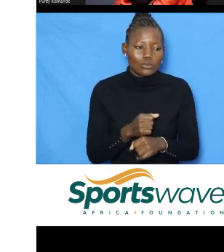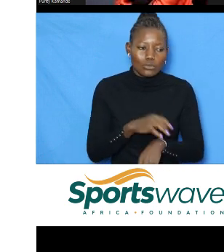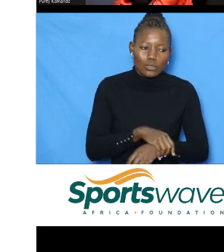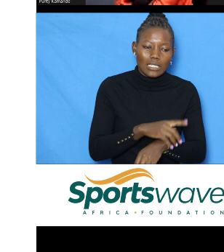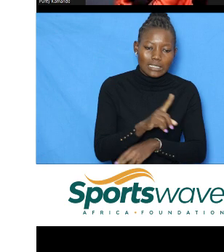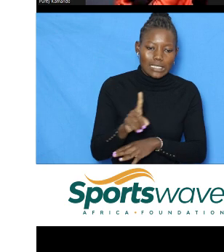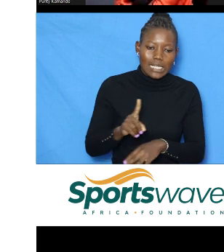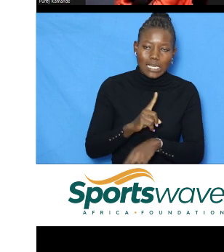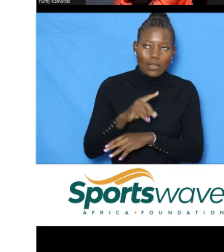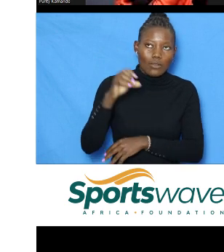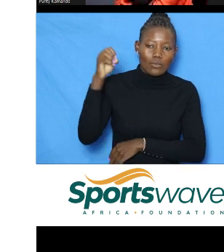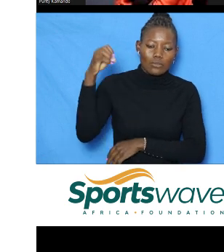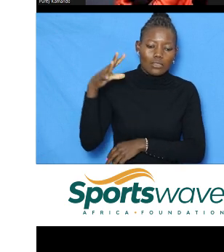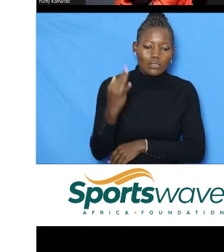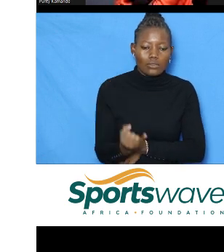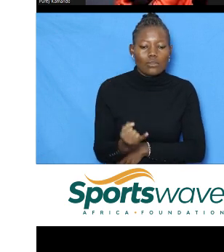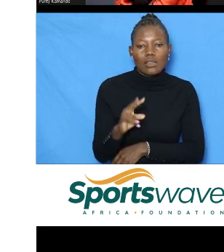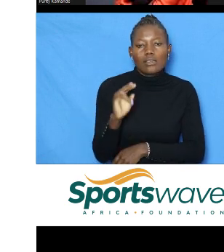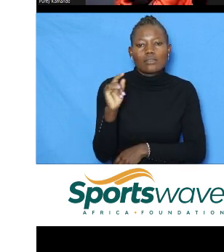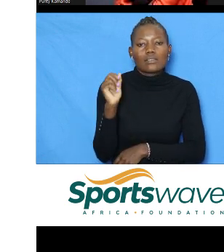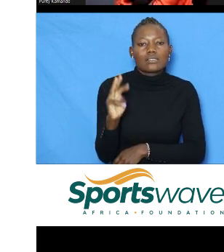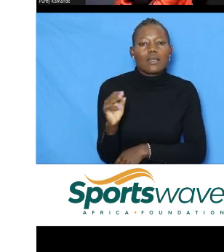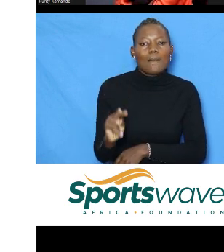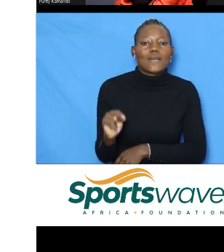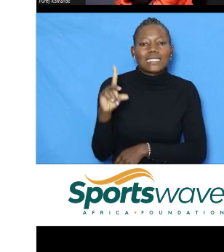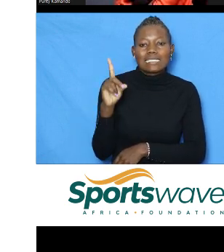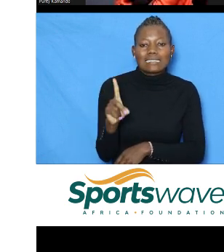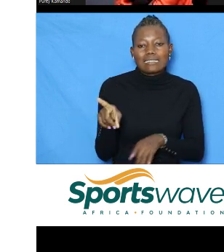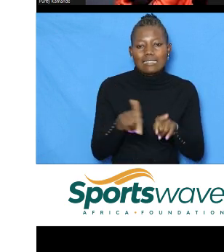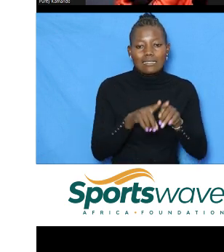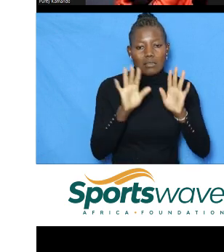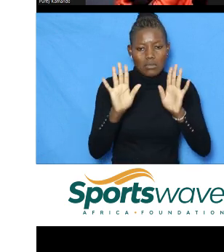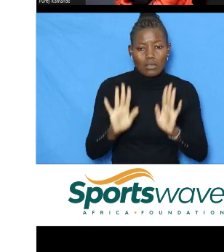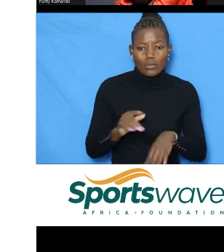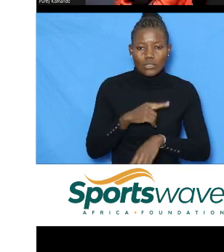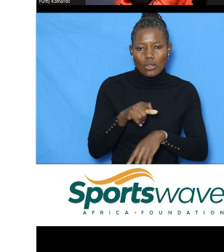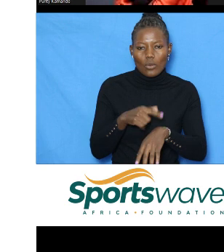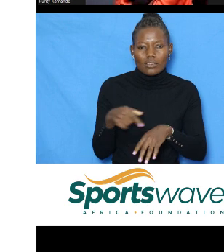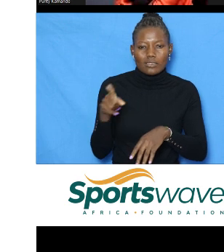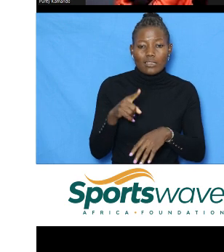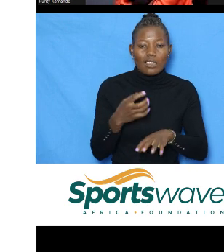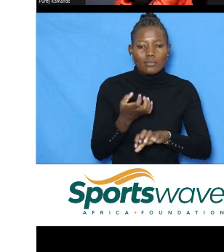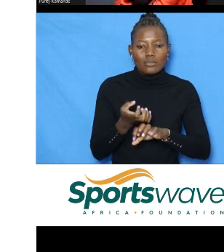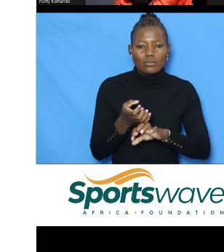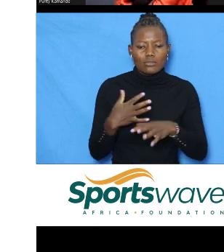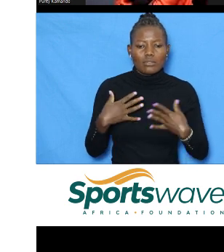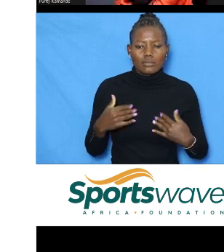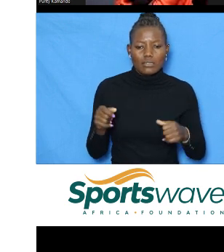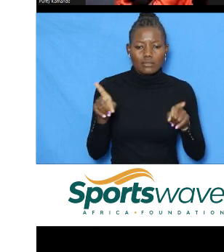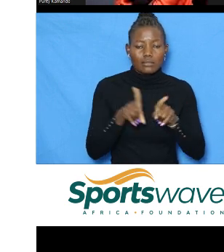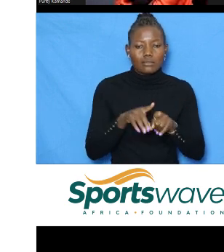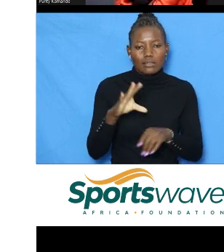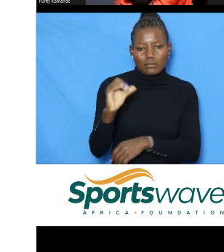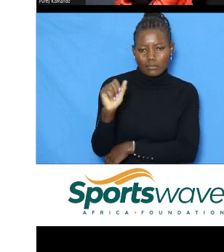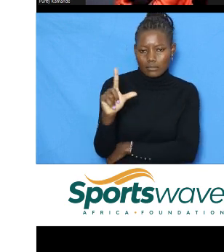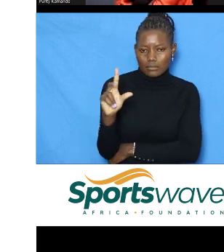an hour of sun in, because vitamin D is equally important, especially when it comes to bone health. So vitamin D and calcium